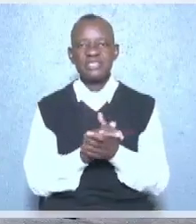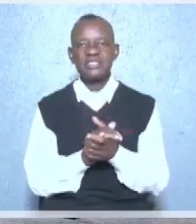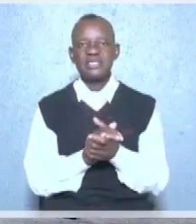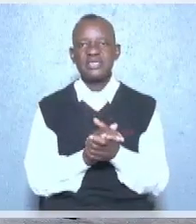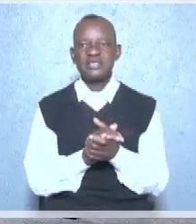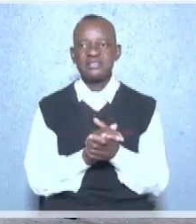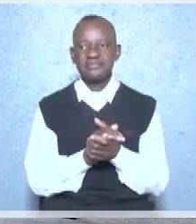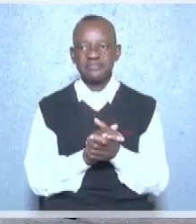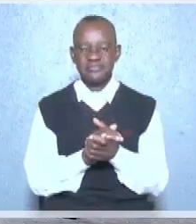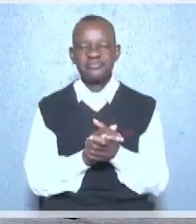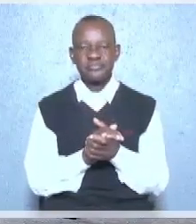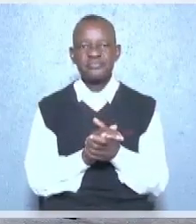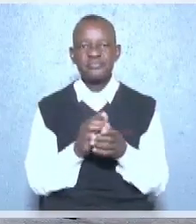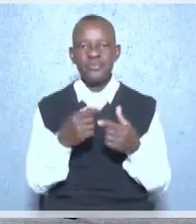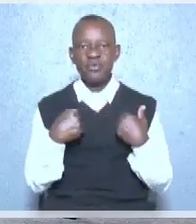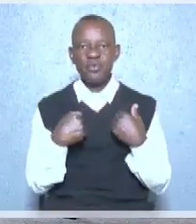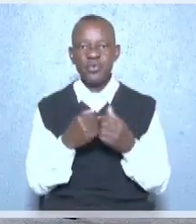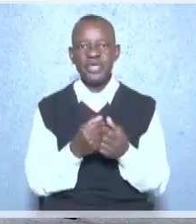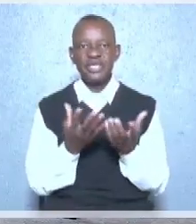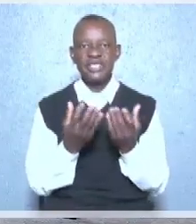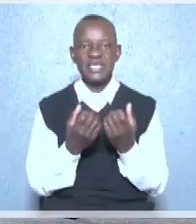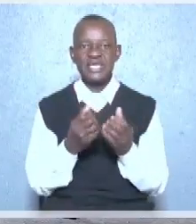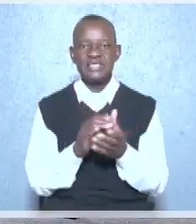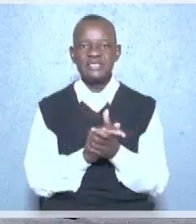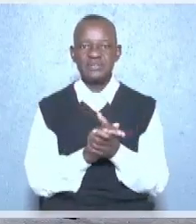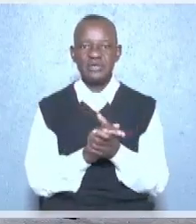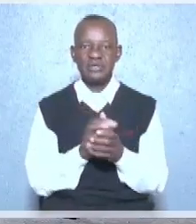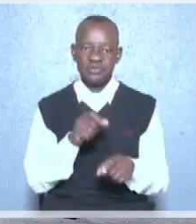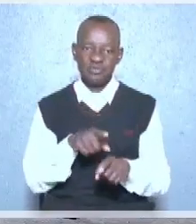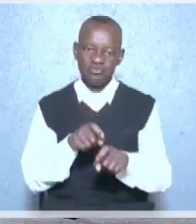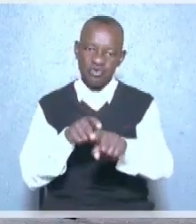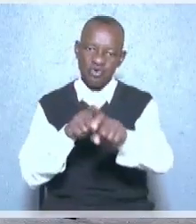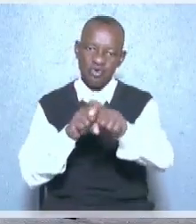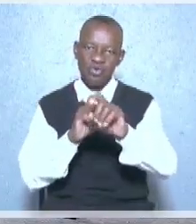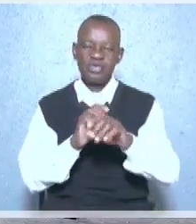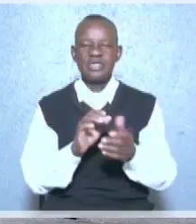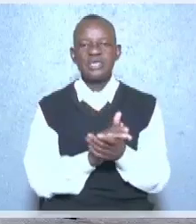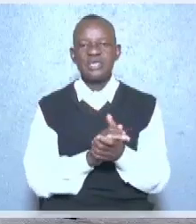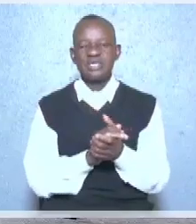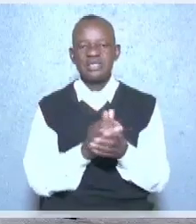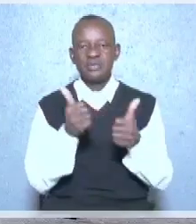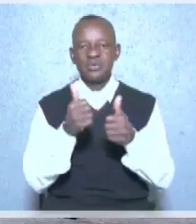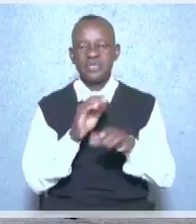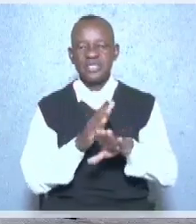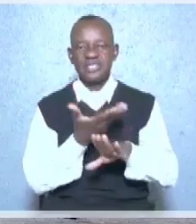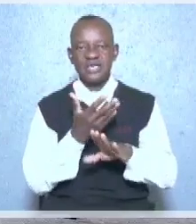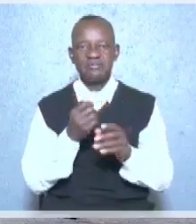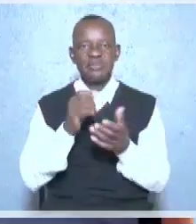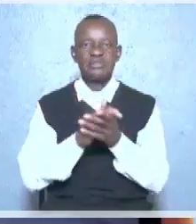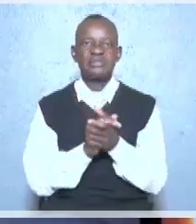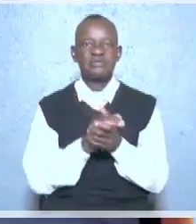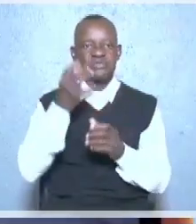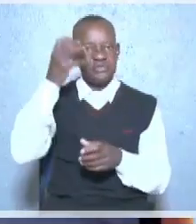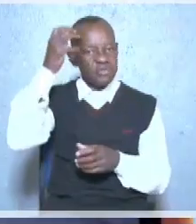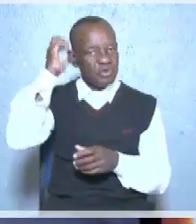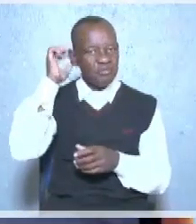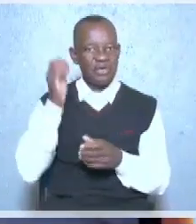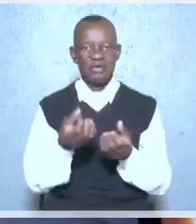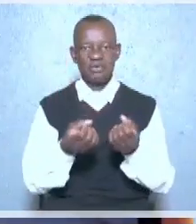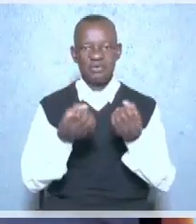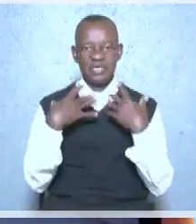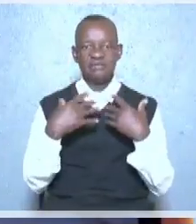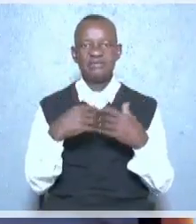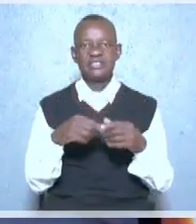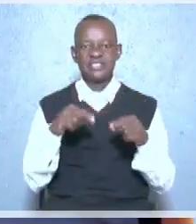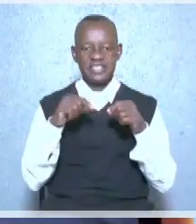us this freedom to help people to change the mindset and so on. So yes, there is hope up there, I